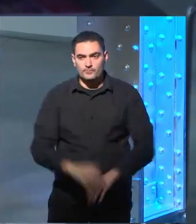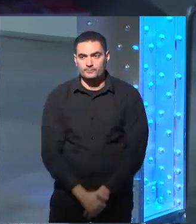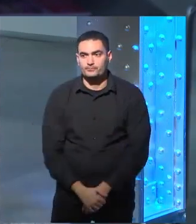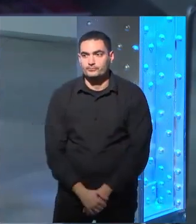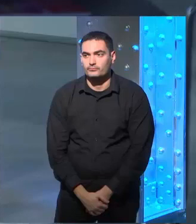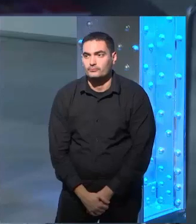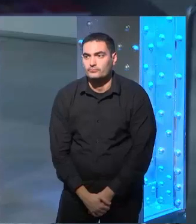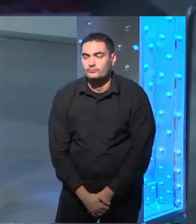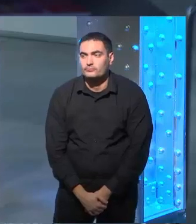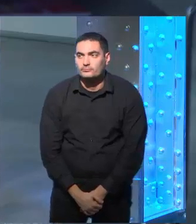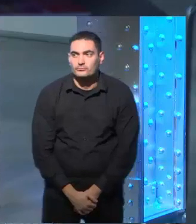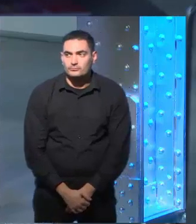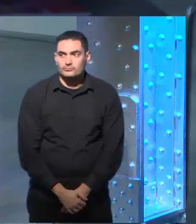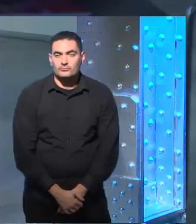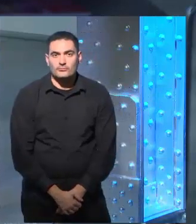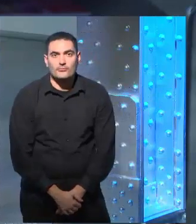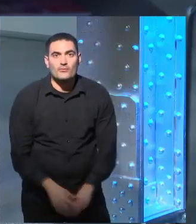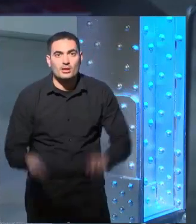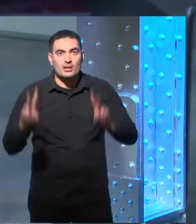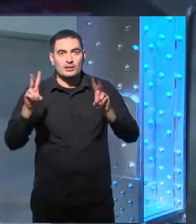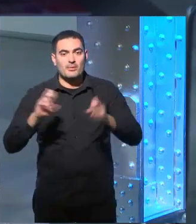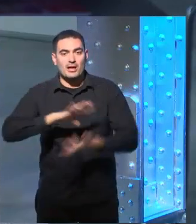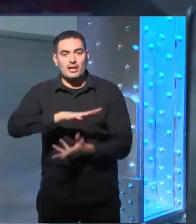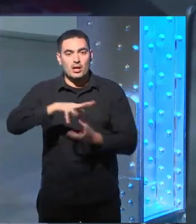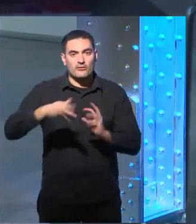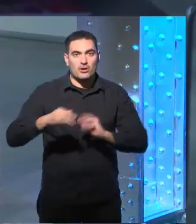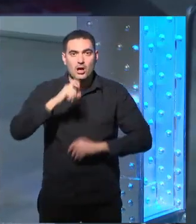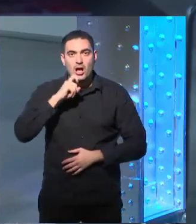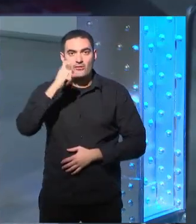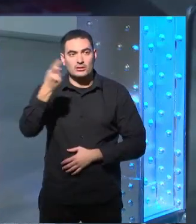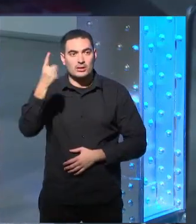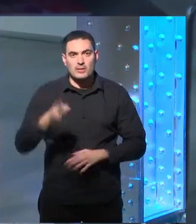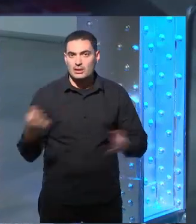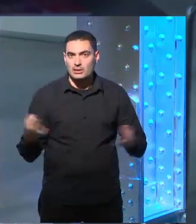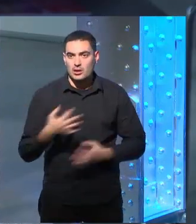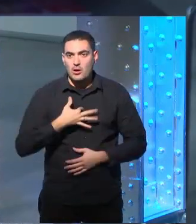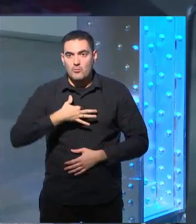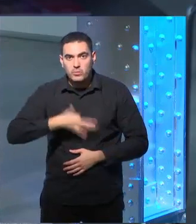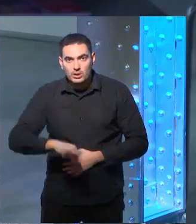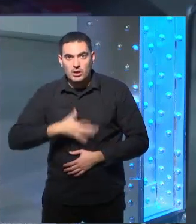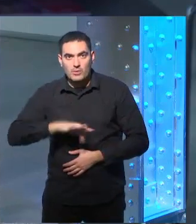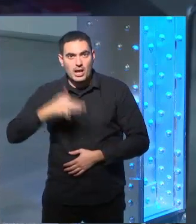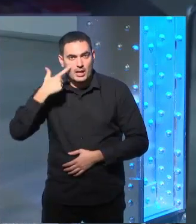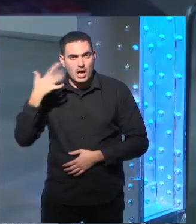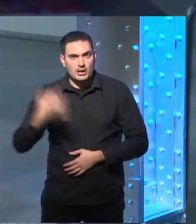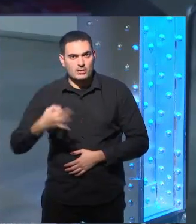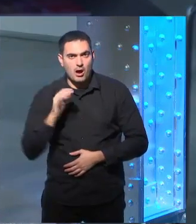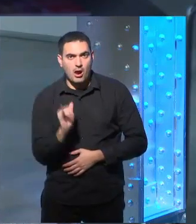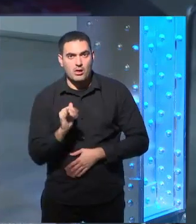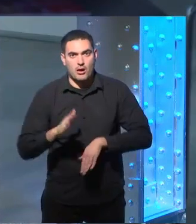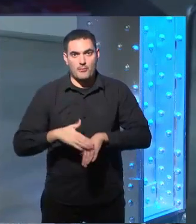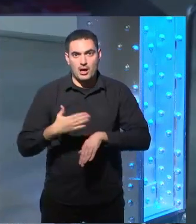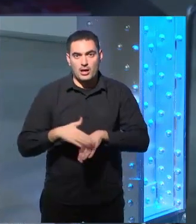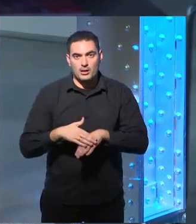one, our single Western approach. But the World Economic Forum was stating or